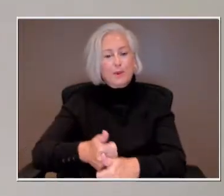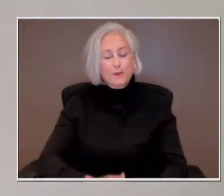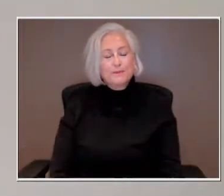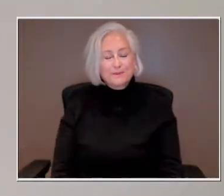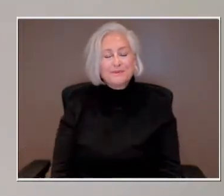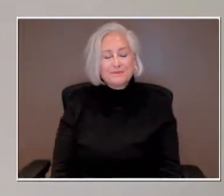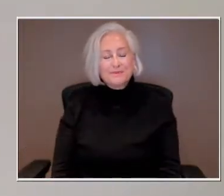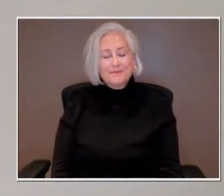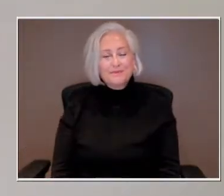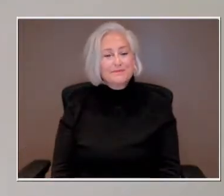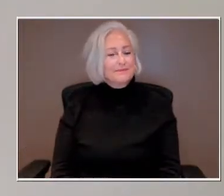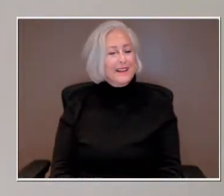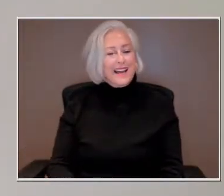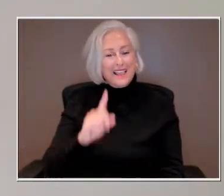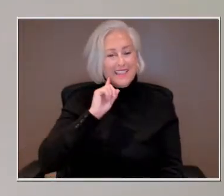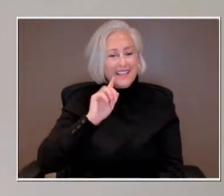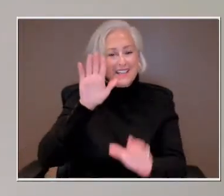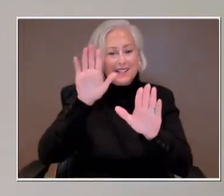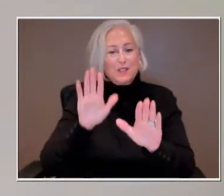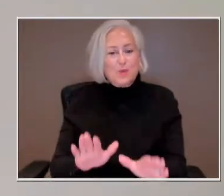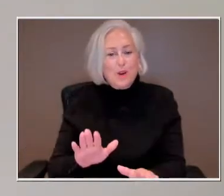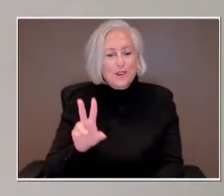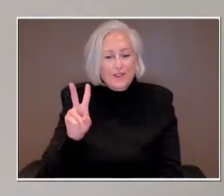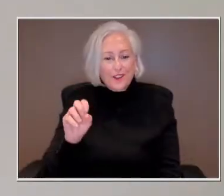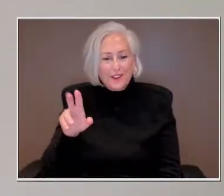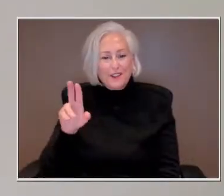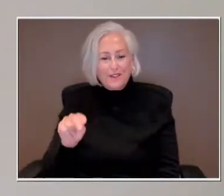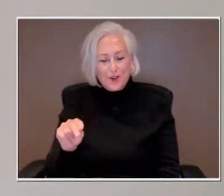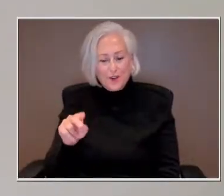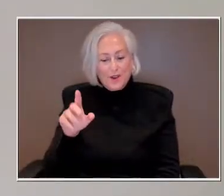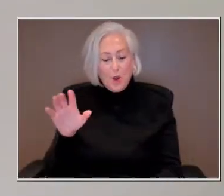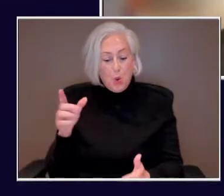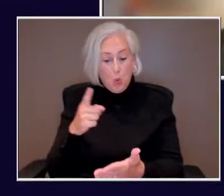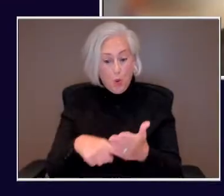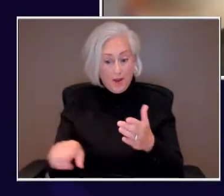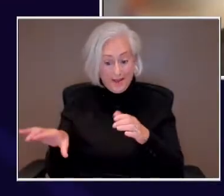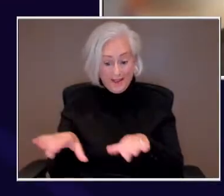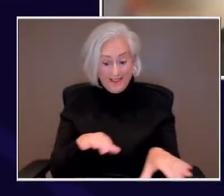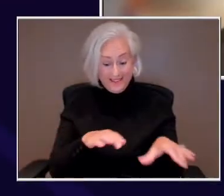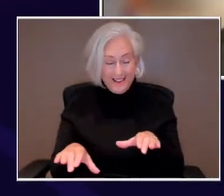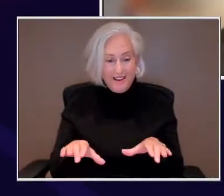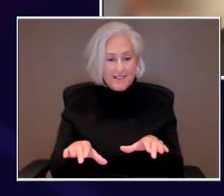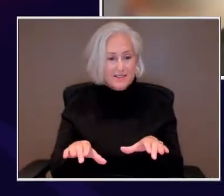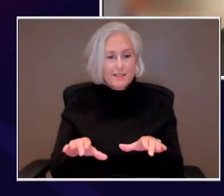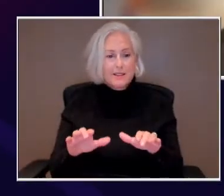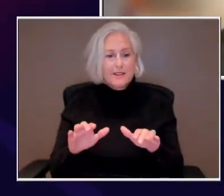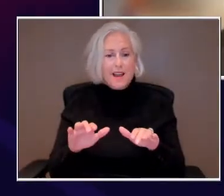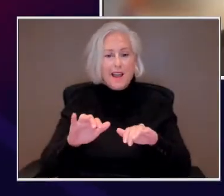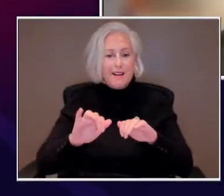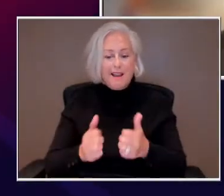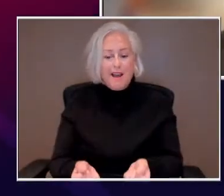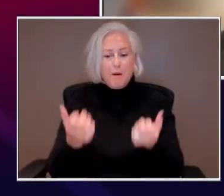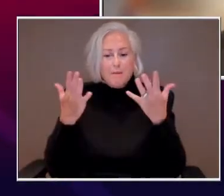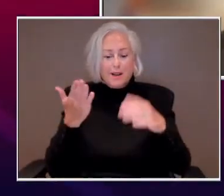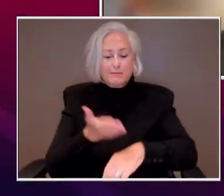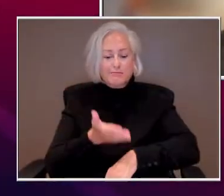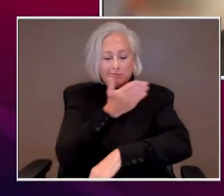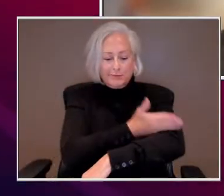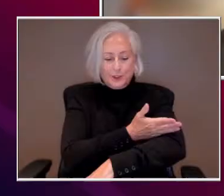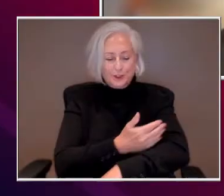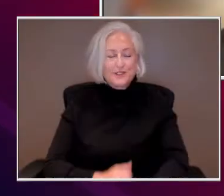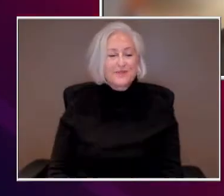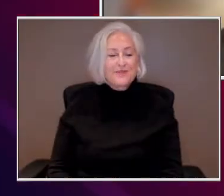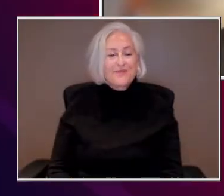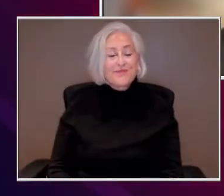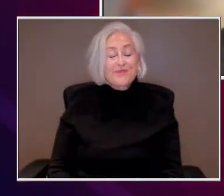yeah, I think it's just wonderful what Vern has done and how far he has come. Dr. Mosier, must feel pretty good to see all your